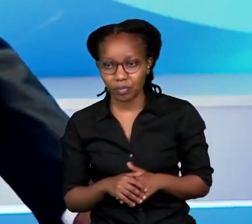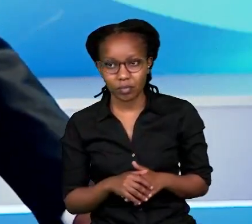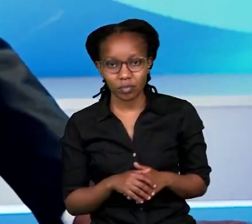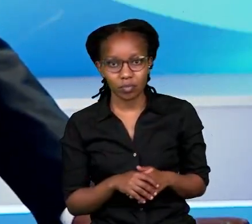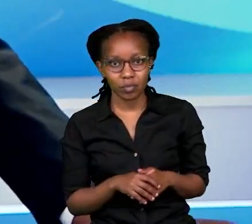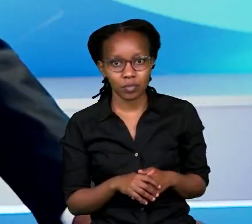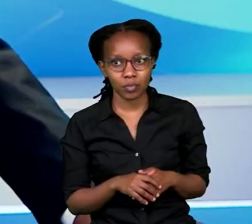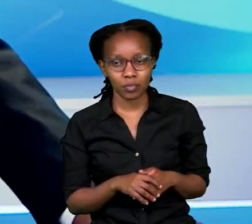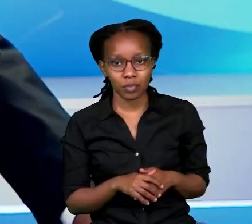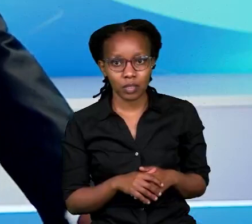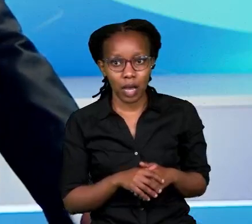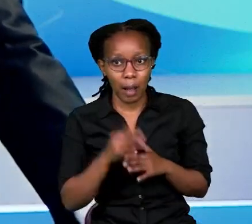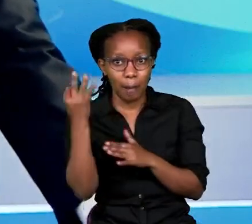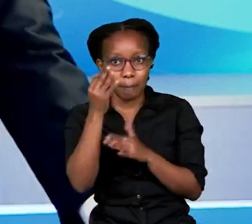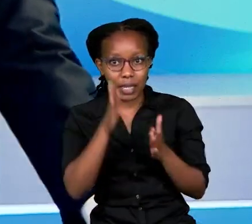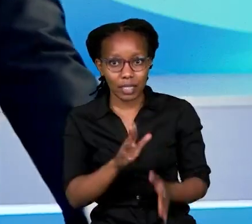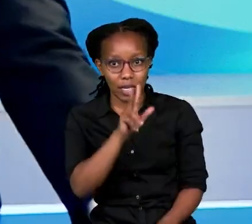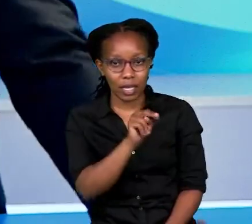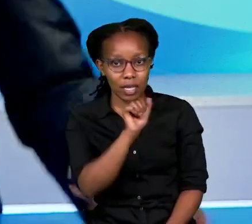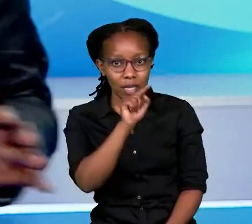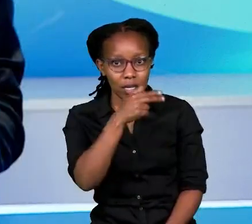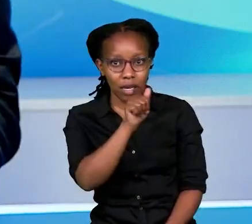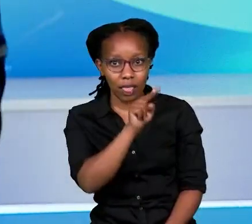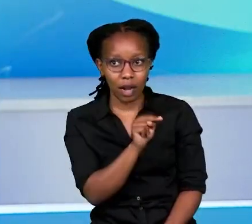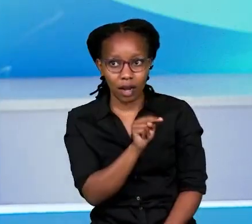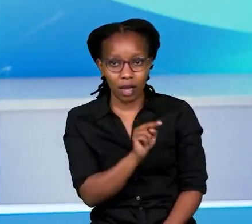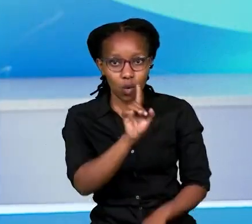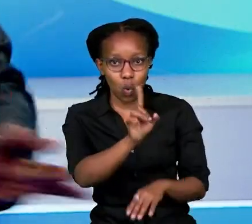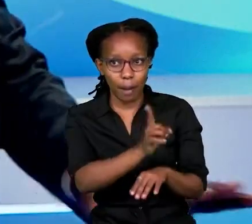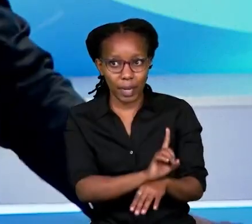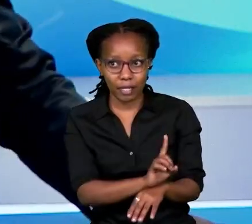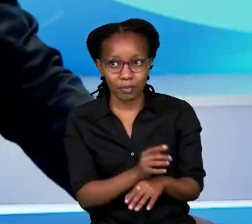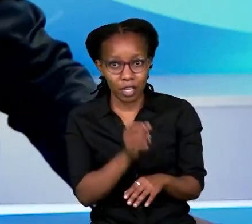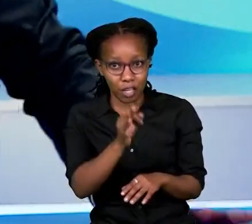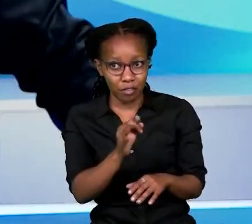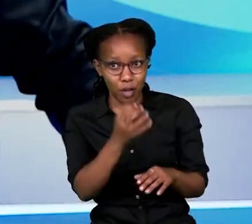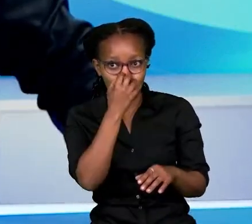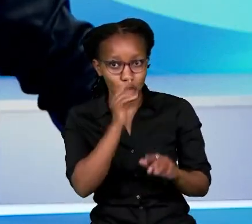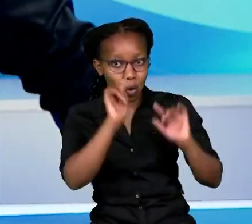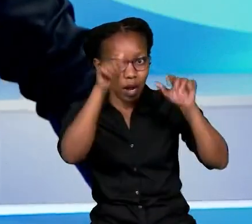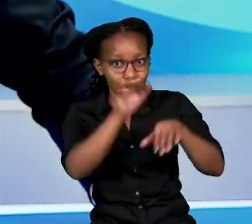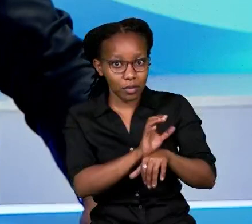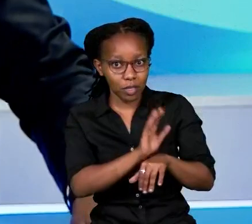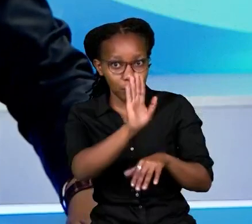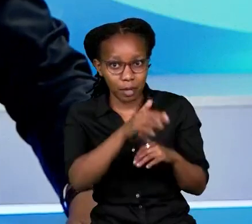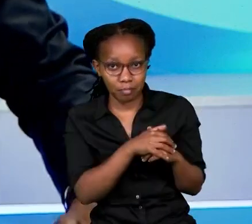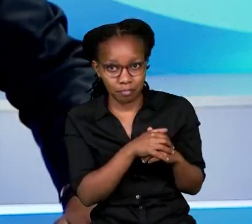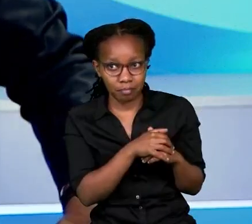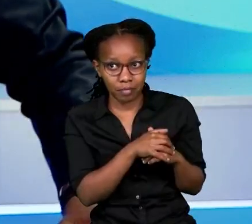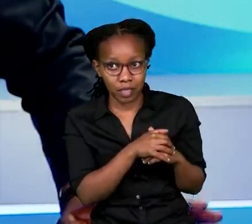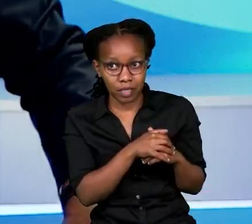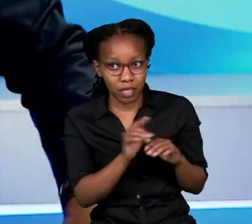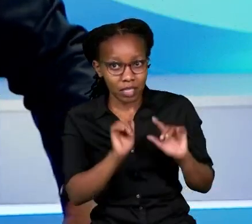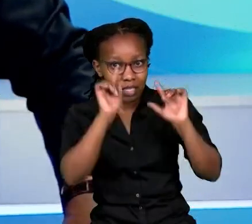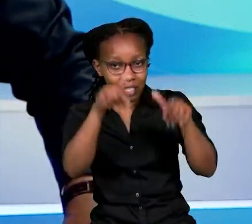Pastor Nathan. Yes, sir. In 1 minute. Mm-hmm. If the DP comes to your church, yes, sir, and he's coming